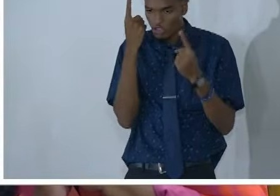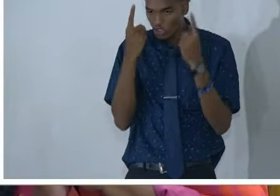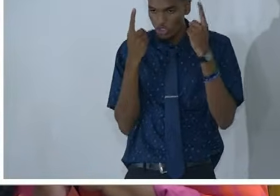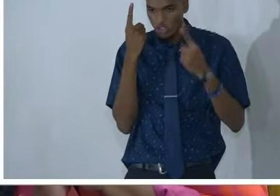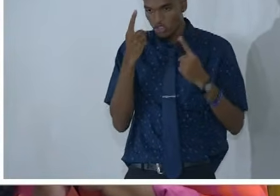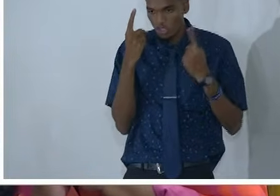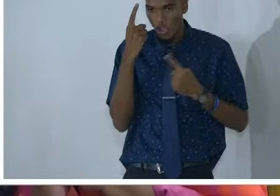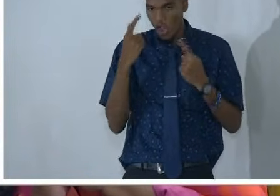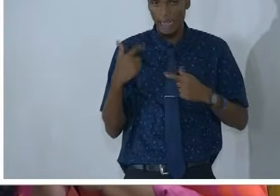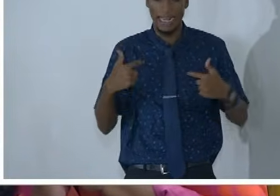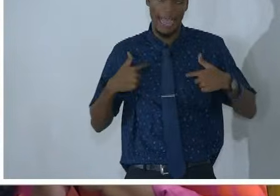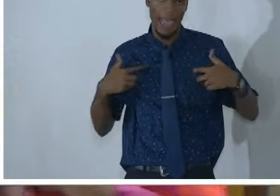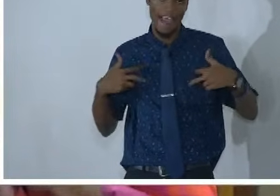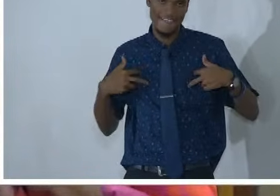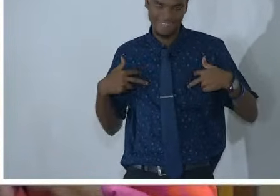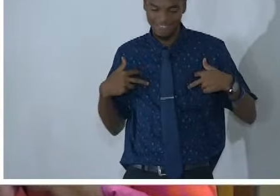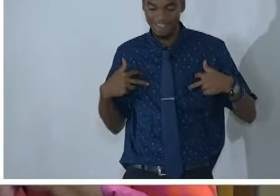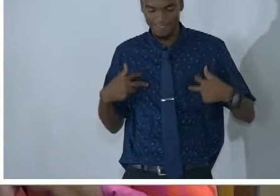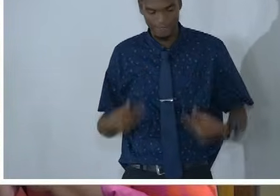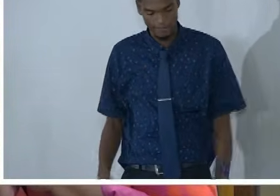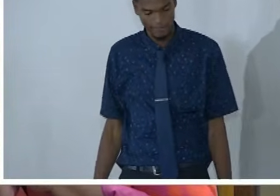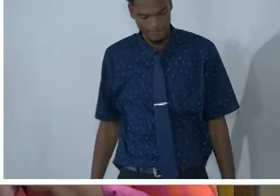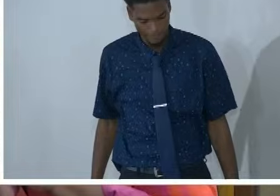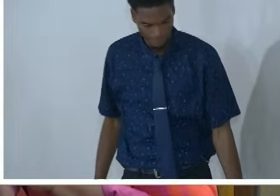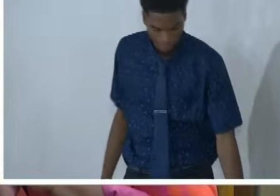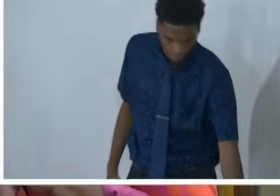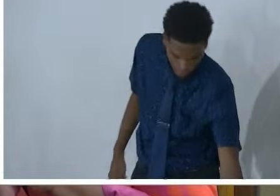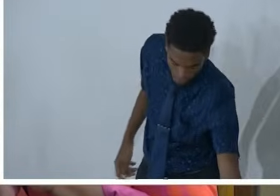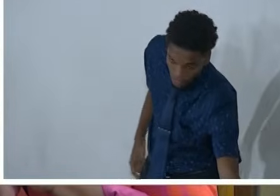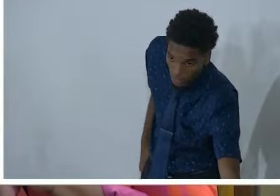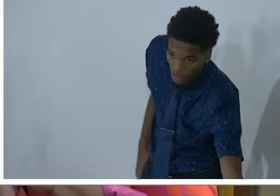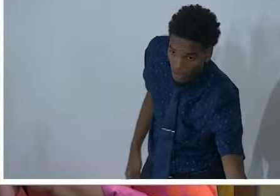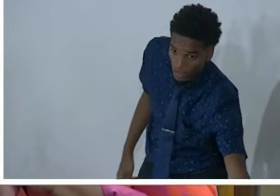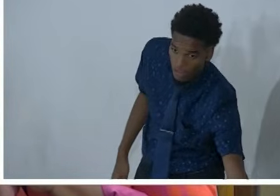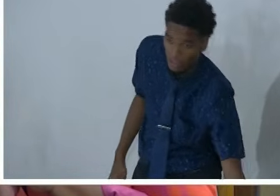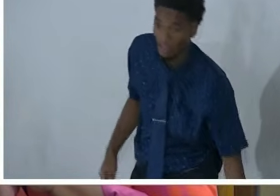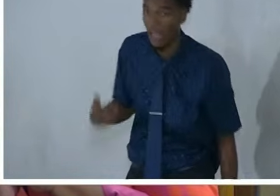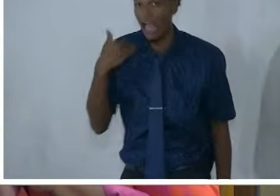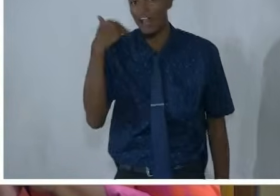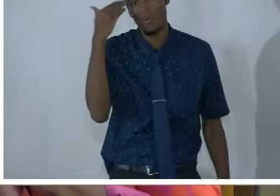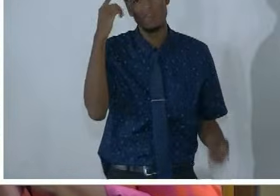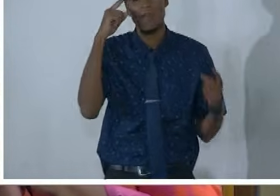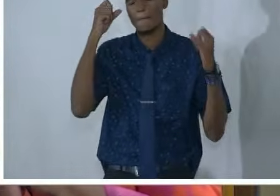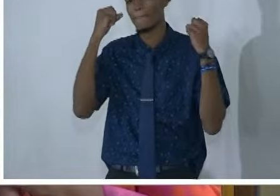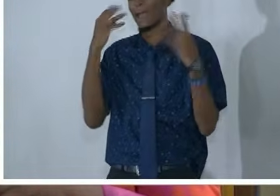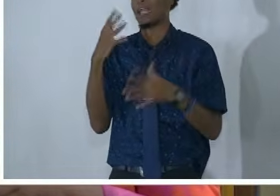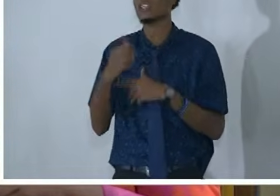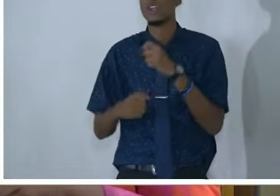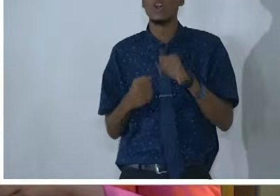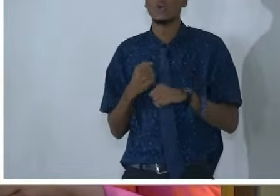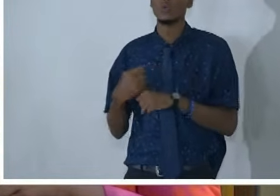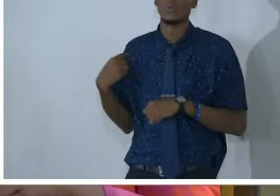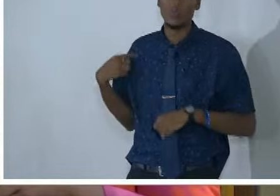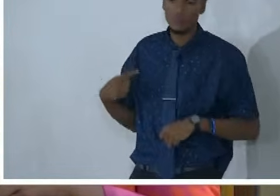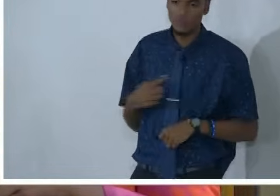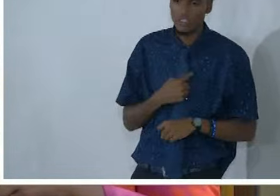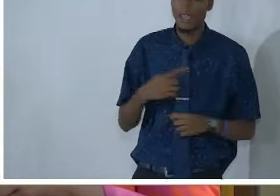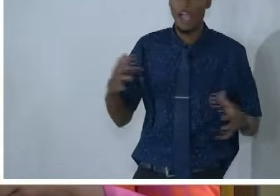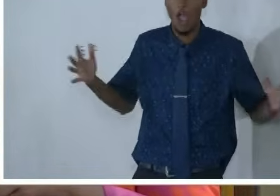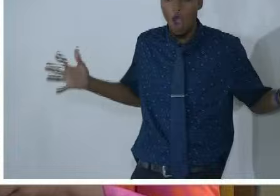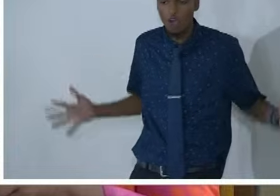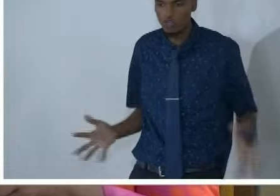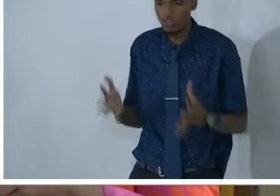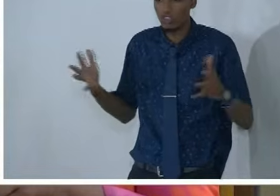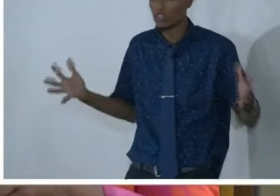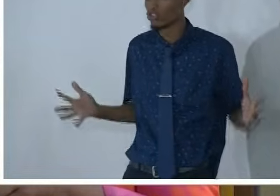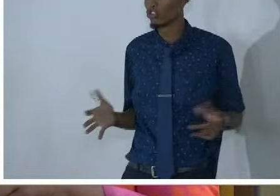have. So I know that for several years we have been encouraging a